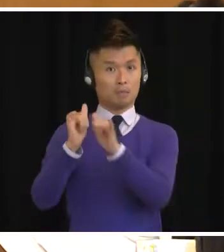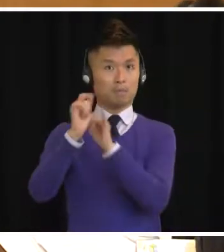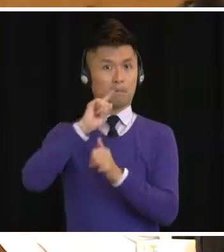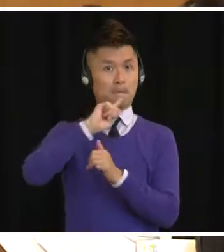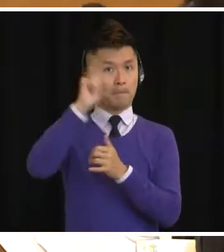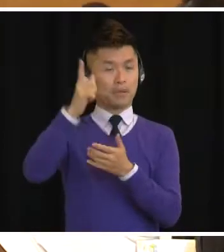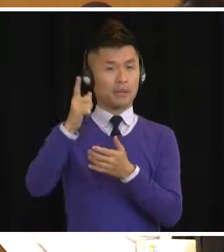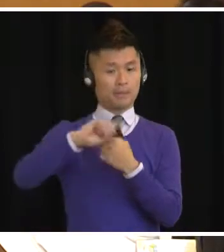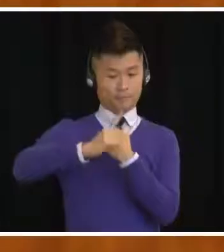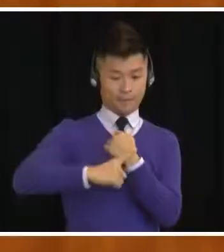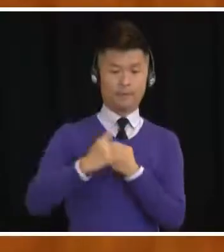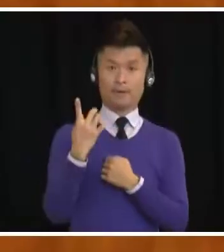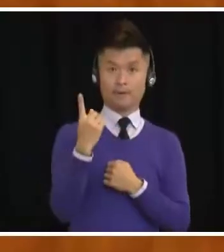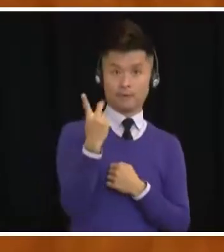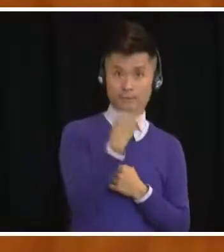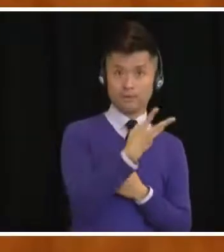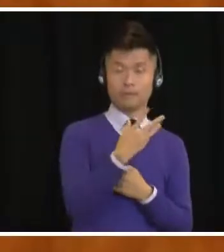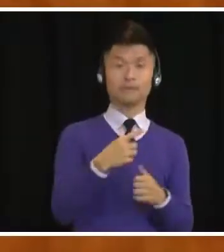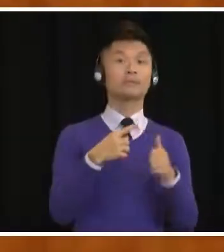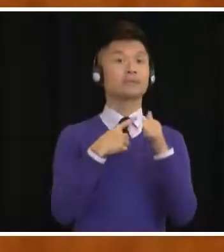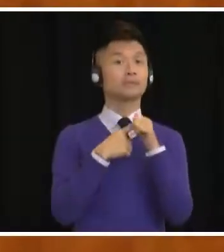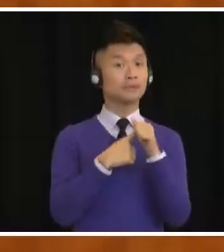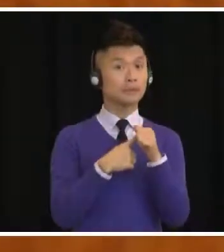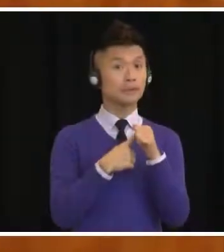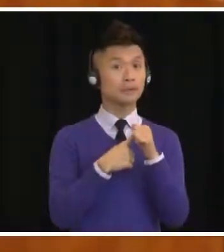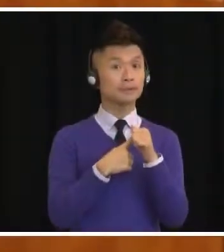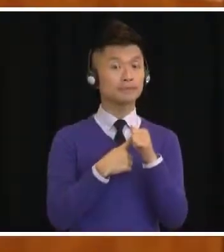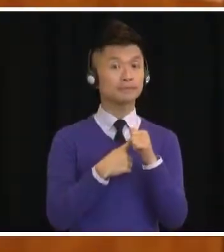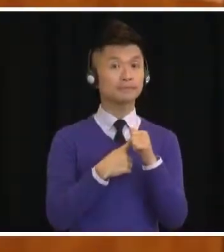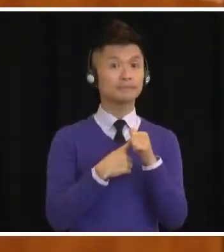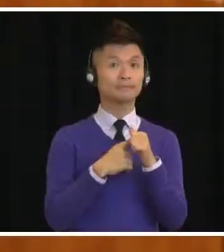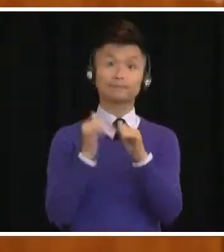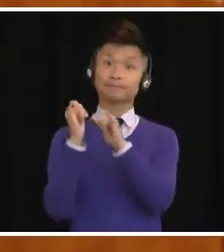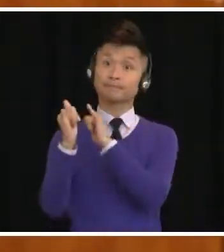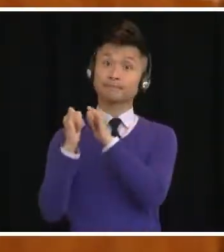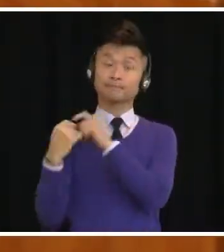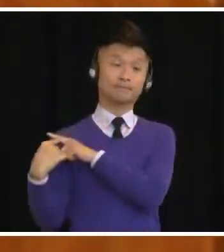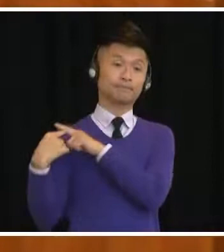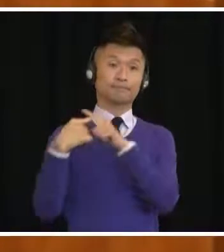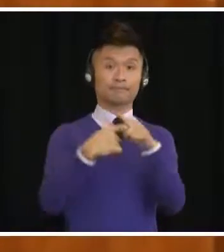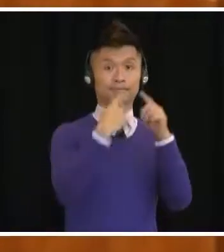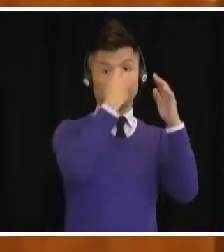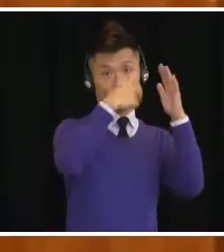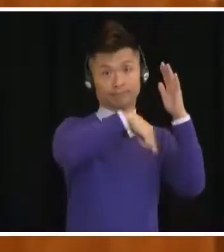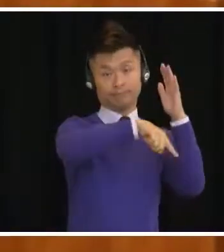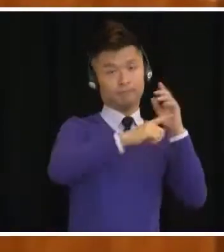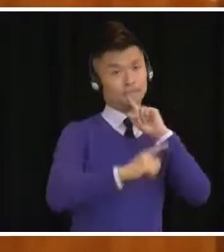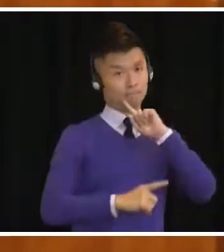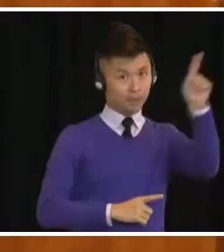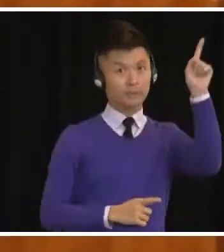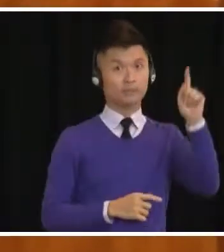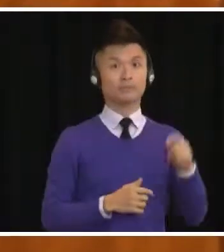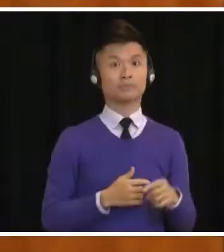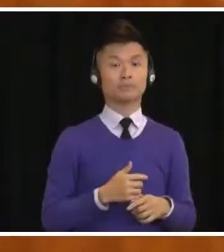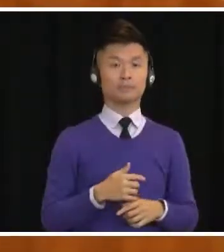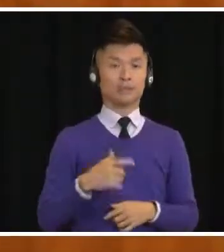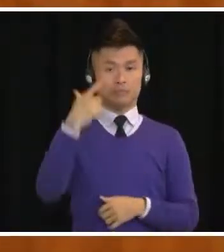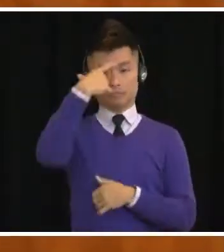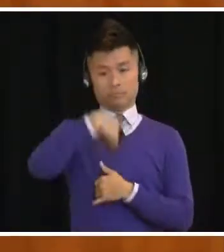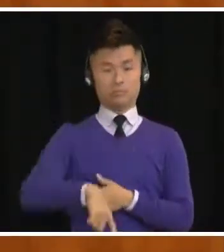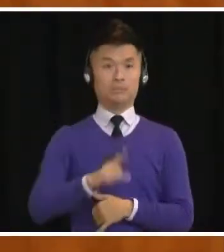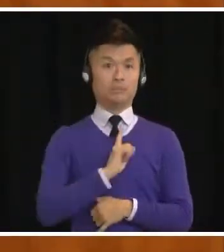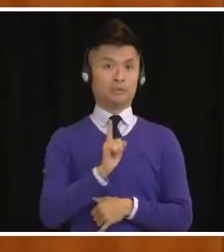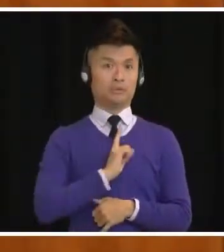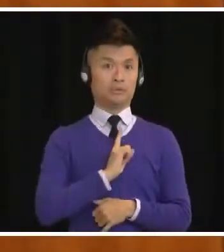with regards to the complaints mechanism at the control yuan. People can come